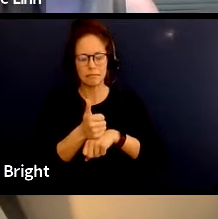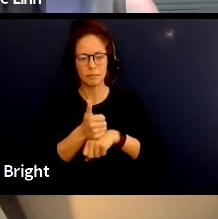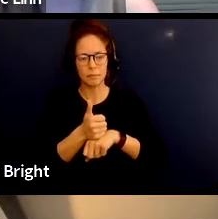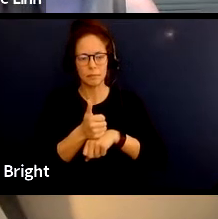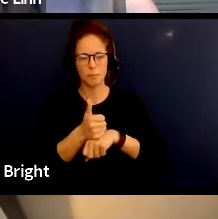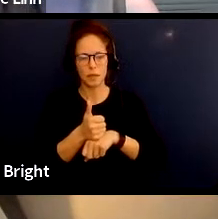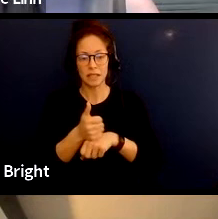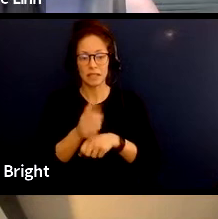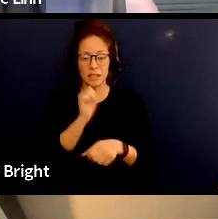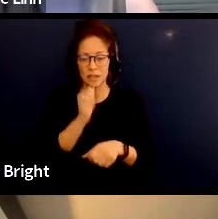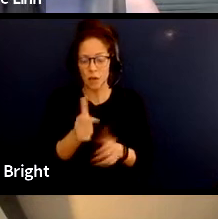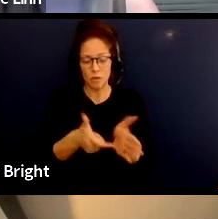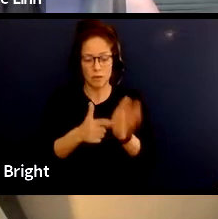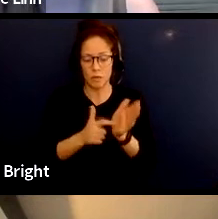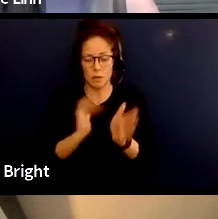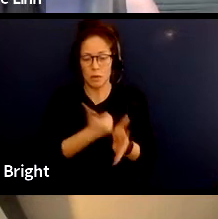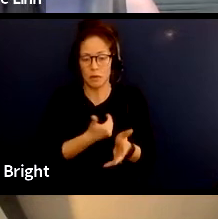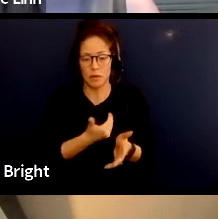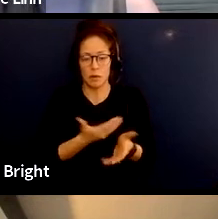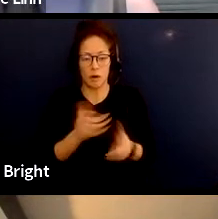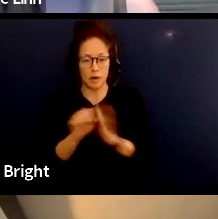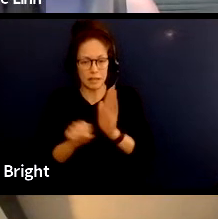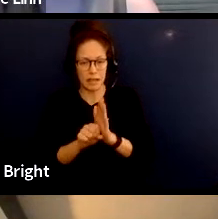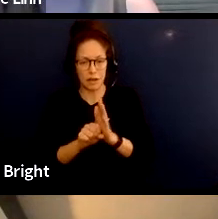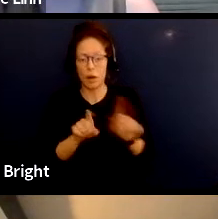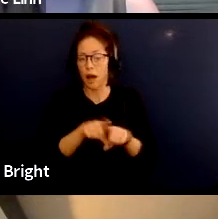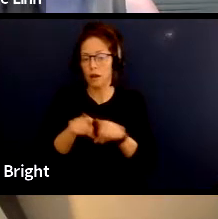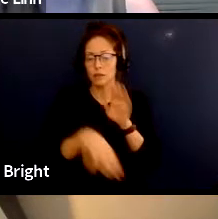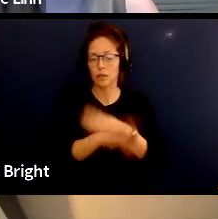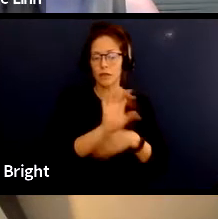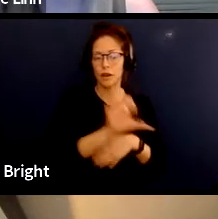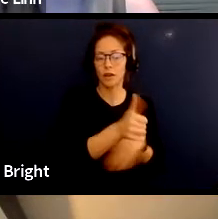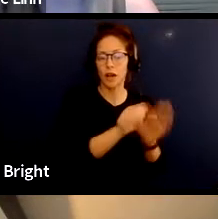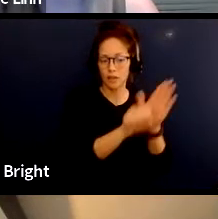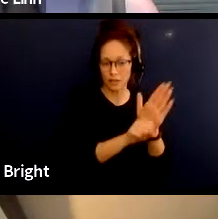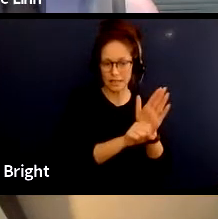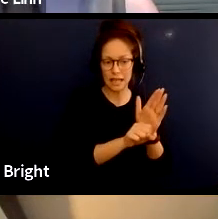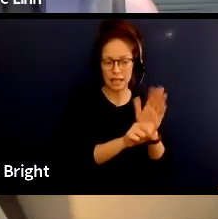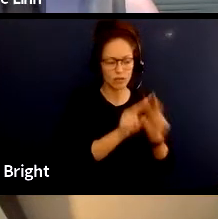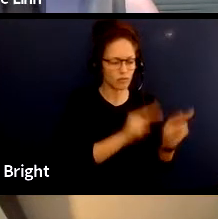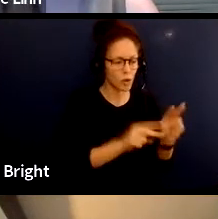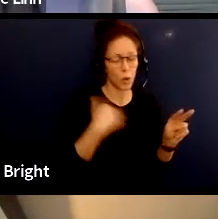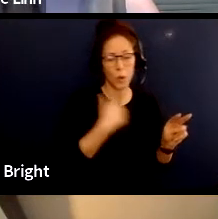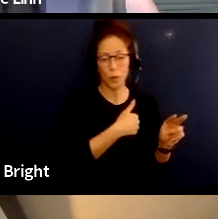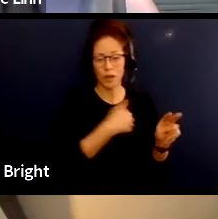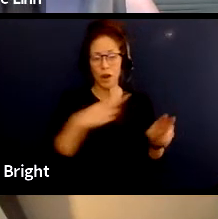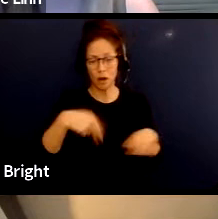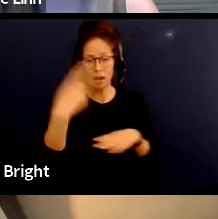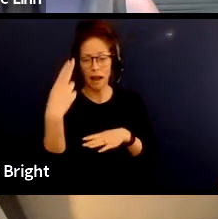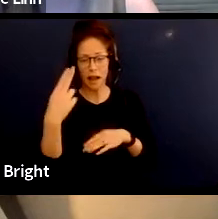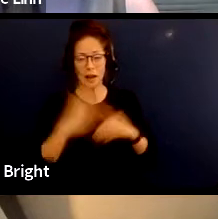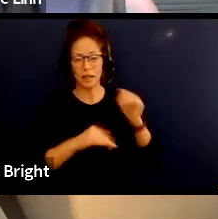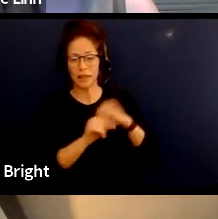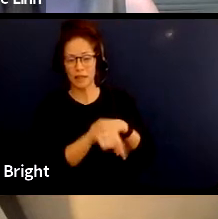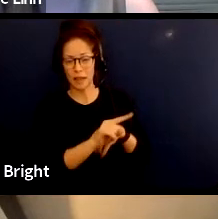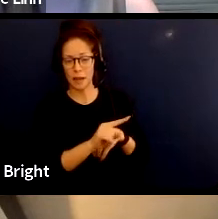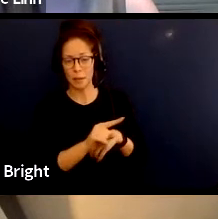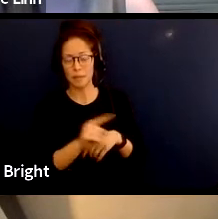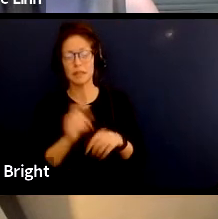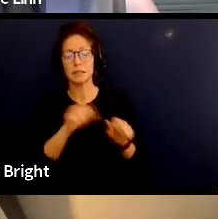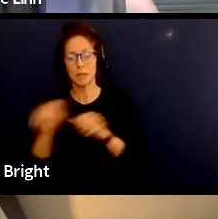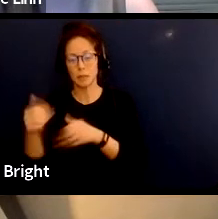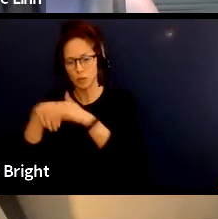recommended by the state. And I also looked up some other states. We are higher than the number recommended for in-person learning for